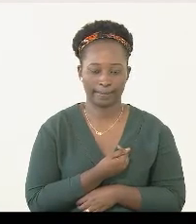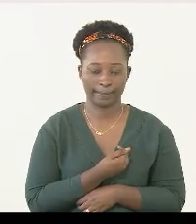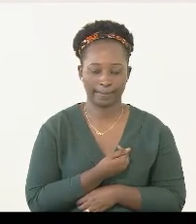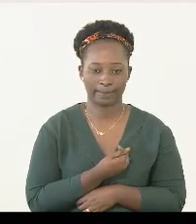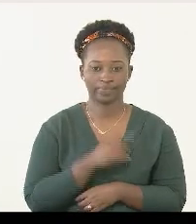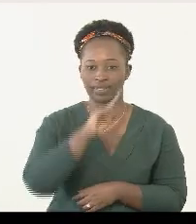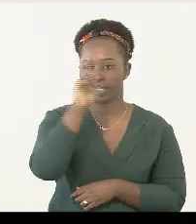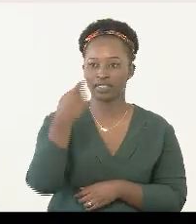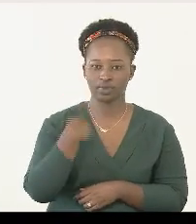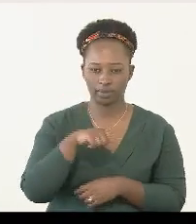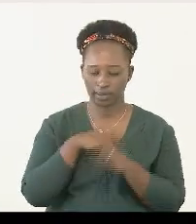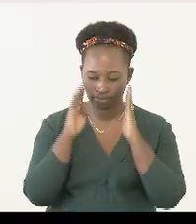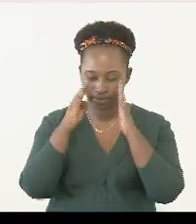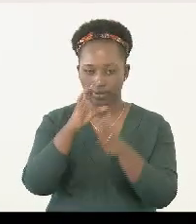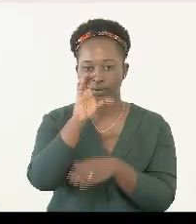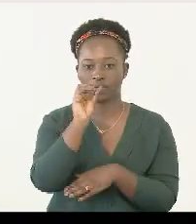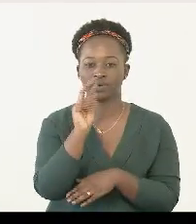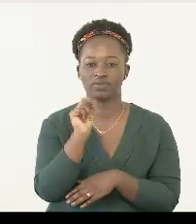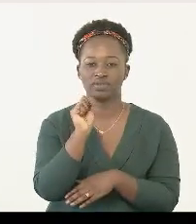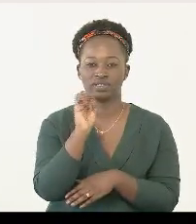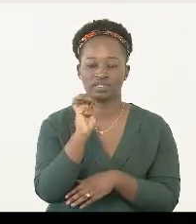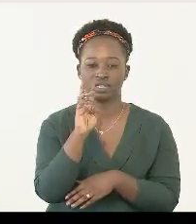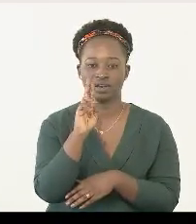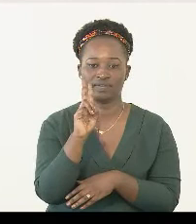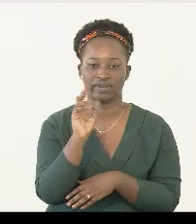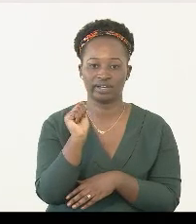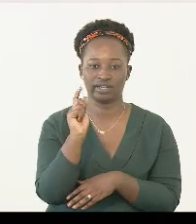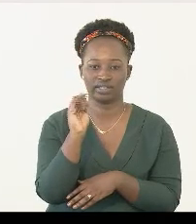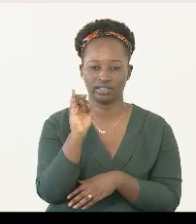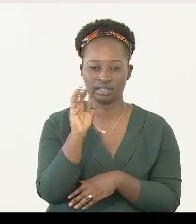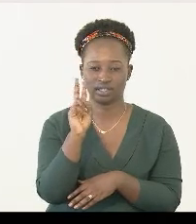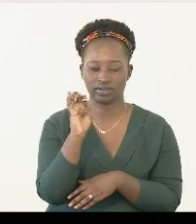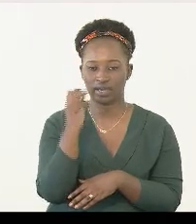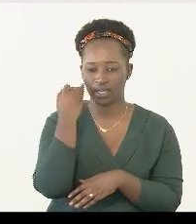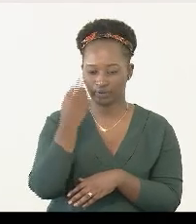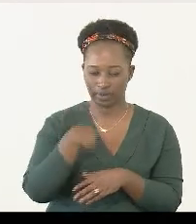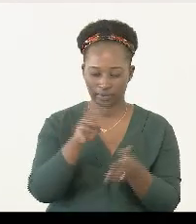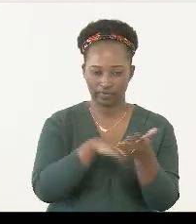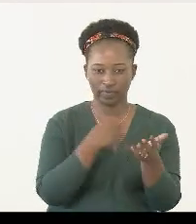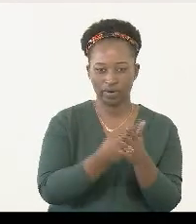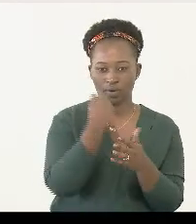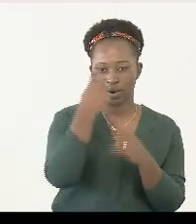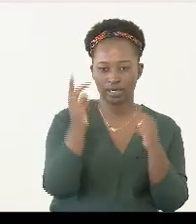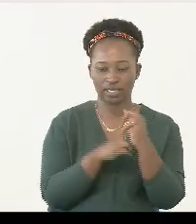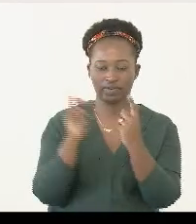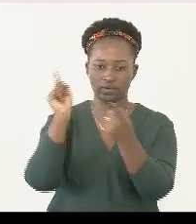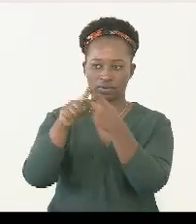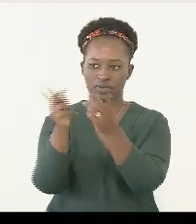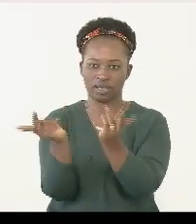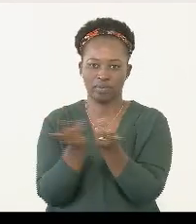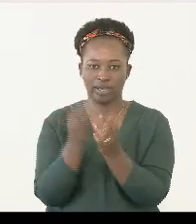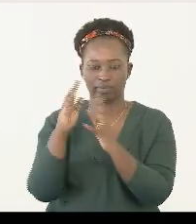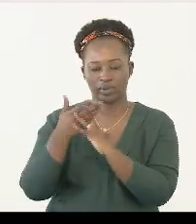Are we going semi-conservative? Conservative? If we fall from 1.7 to somewhere in